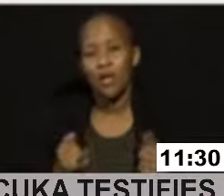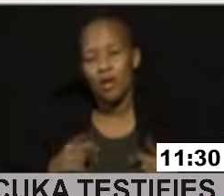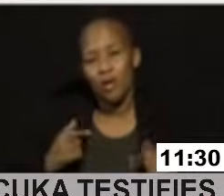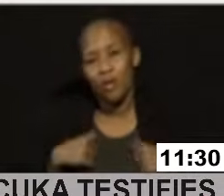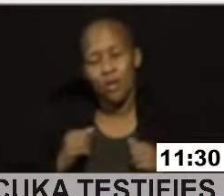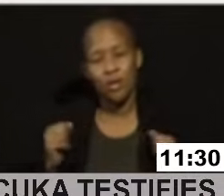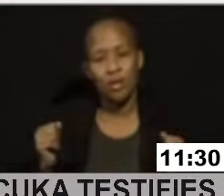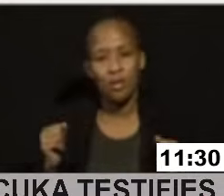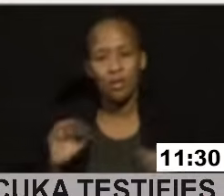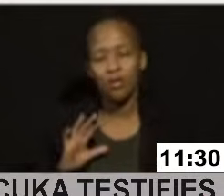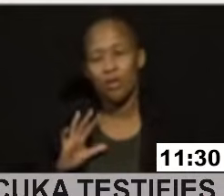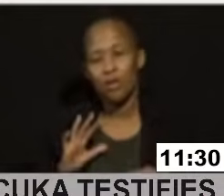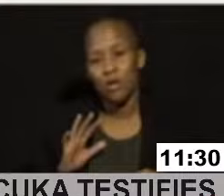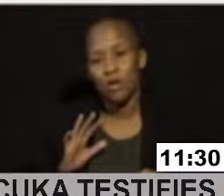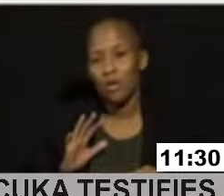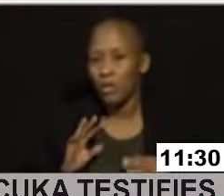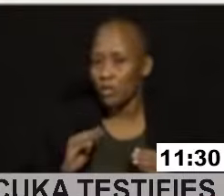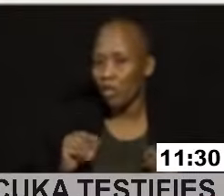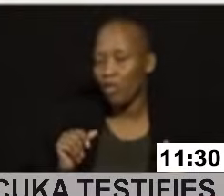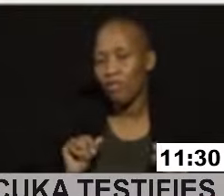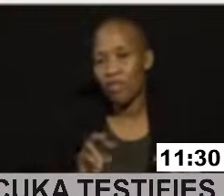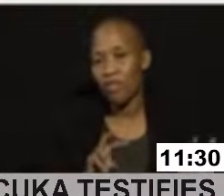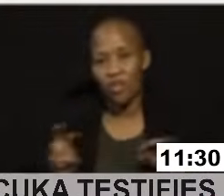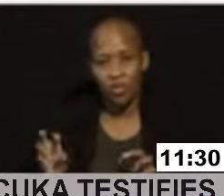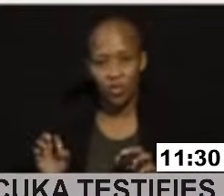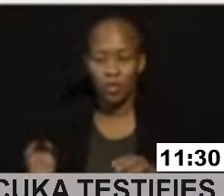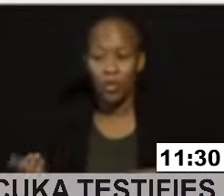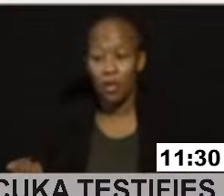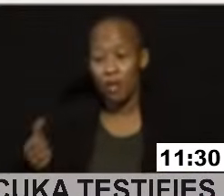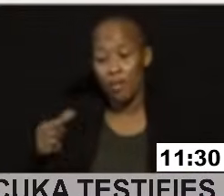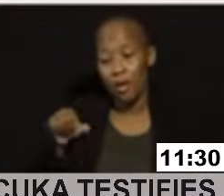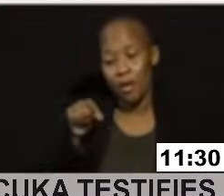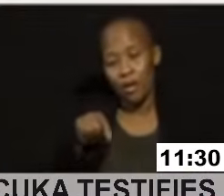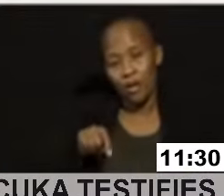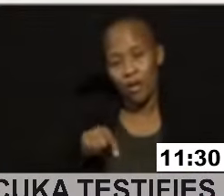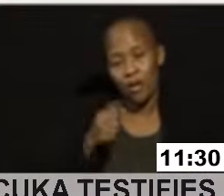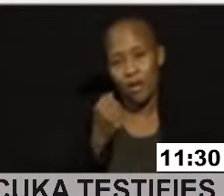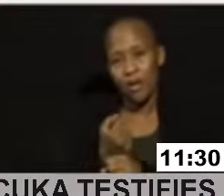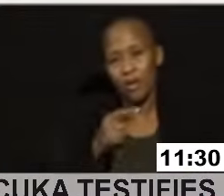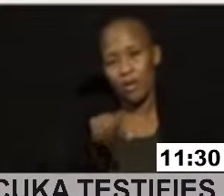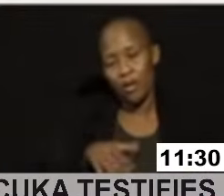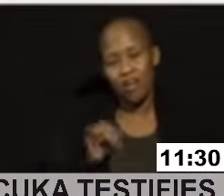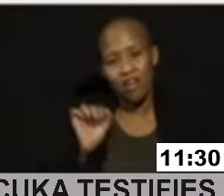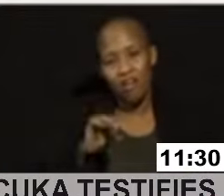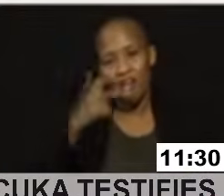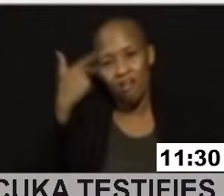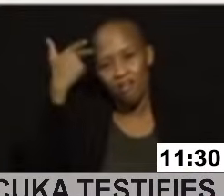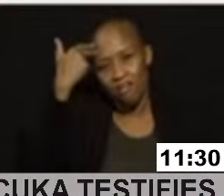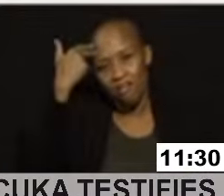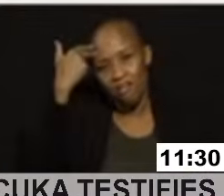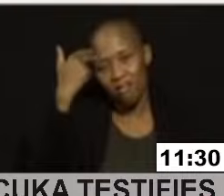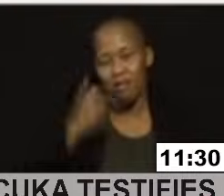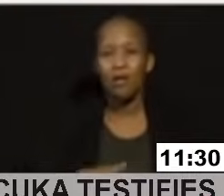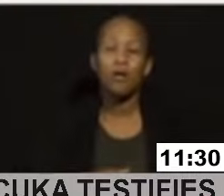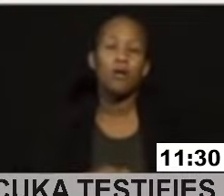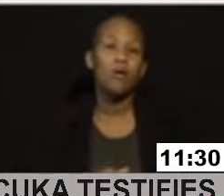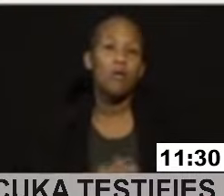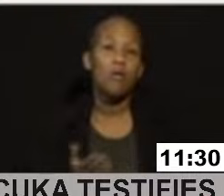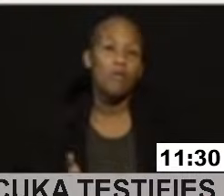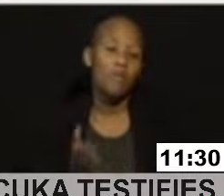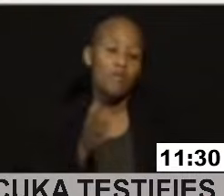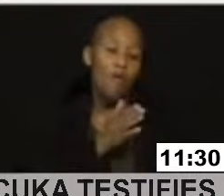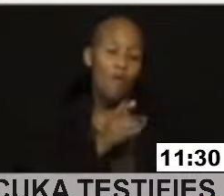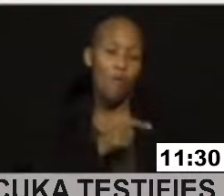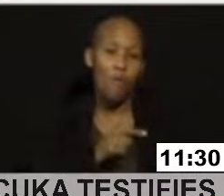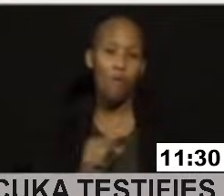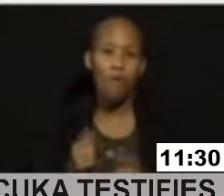issues. Yes. Similar things happened here in Gauteng with carjackings. In the past, we had focused just